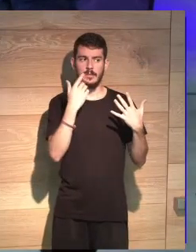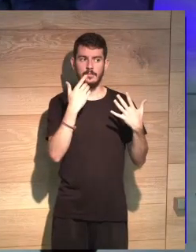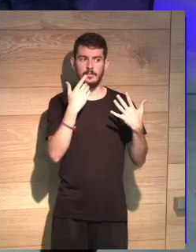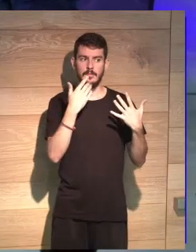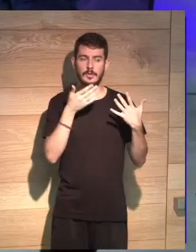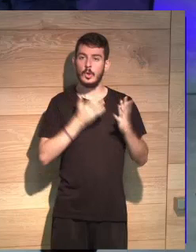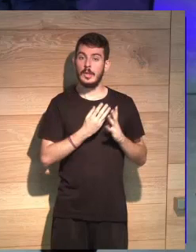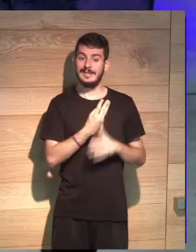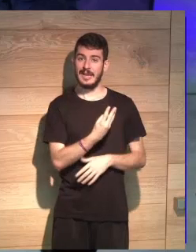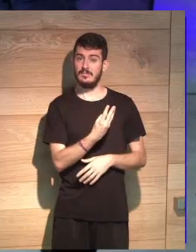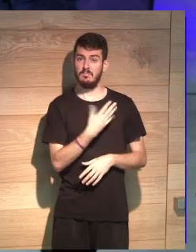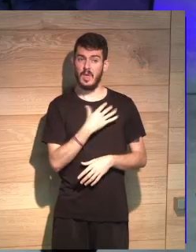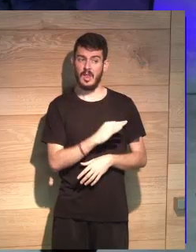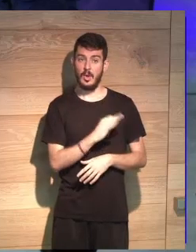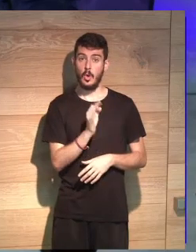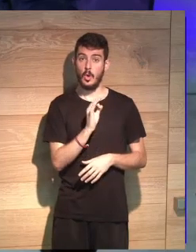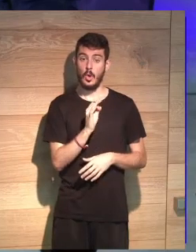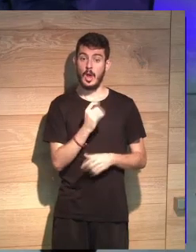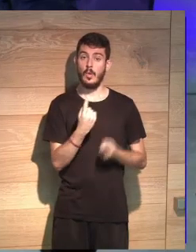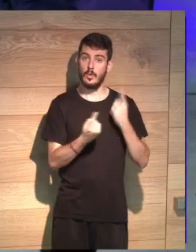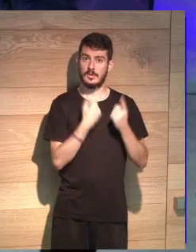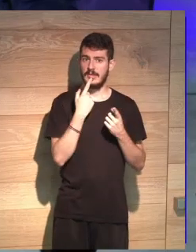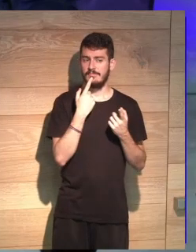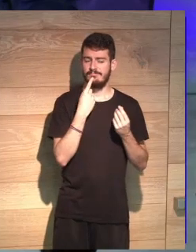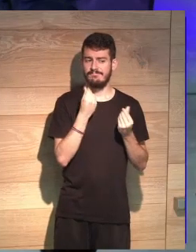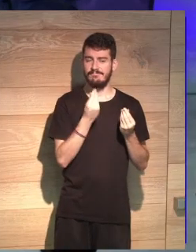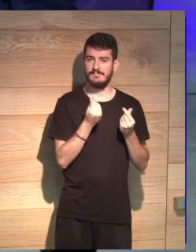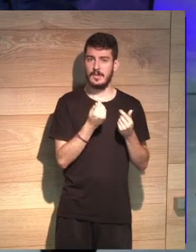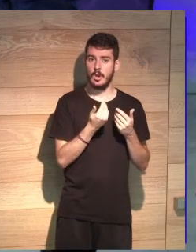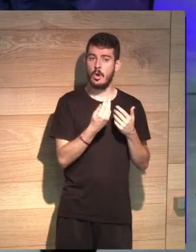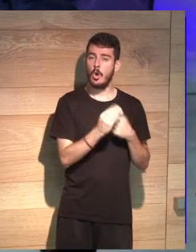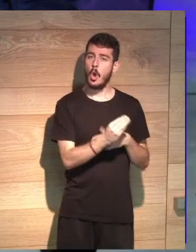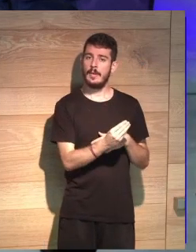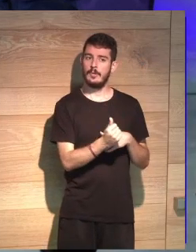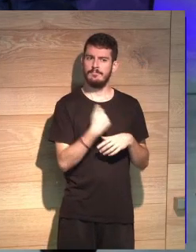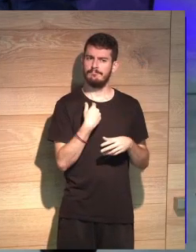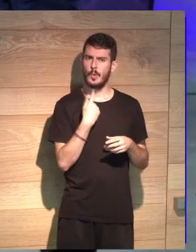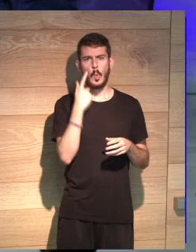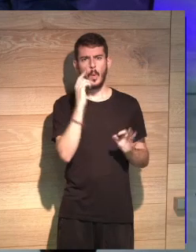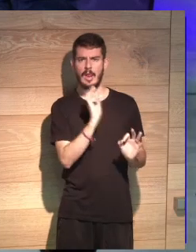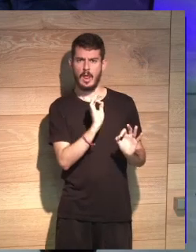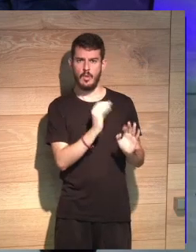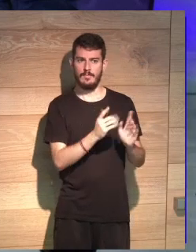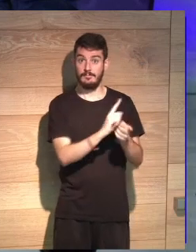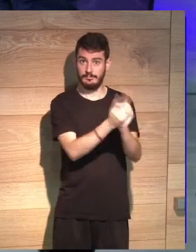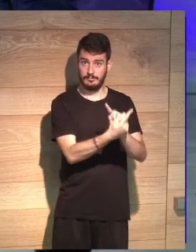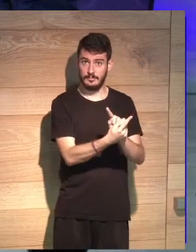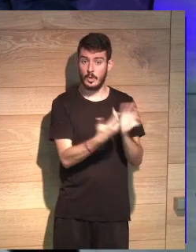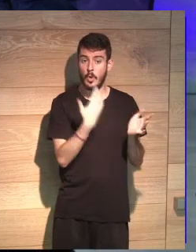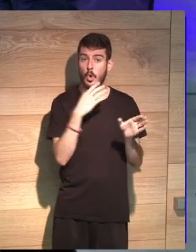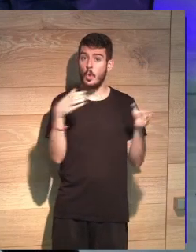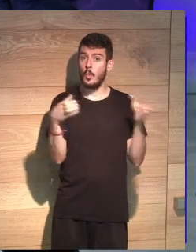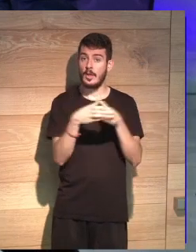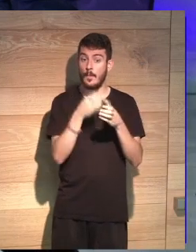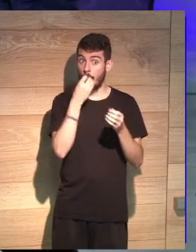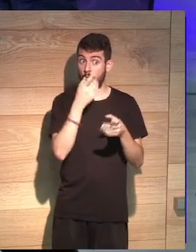game, can be played by different children of different ages. They can actually check